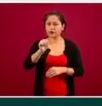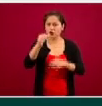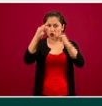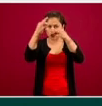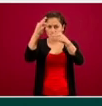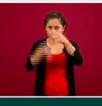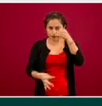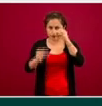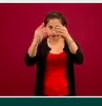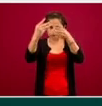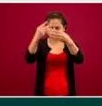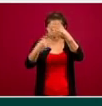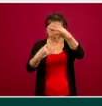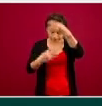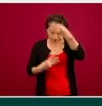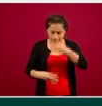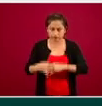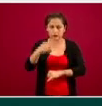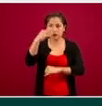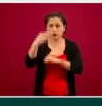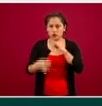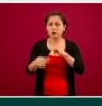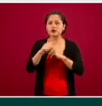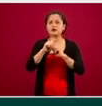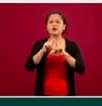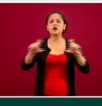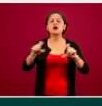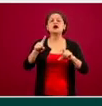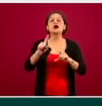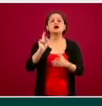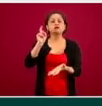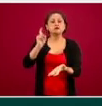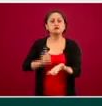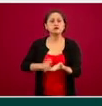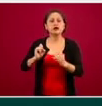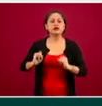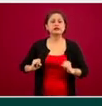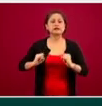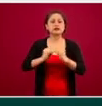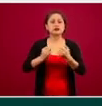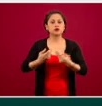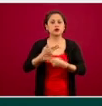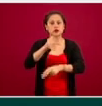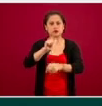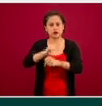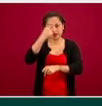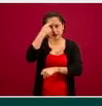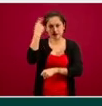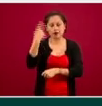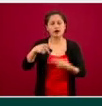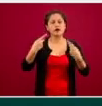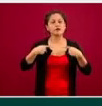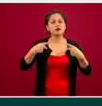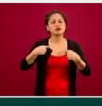signs. And at the end, you have a link to the National Institute for Senior